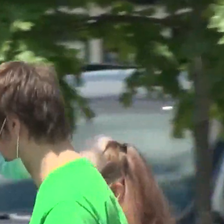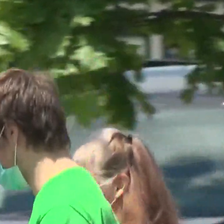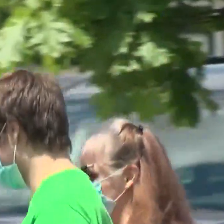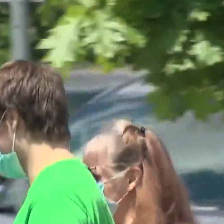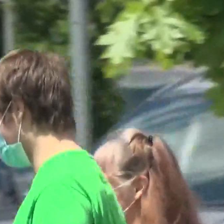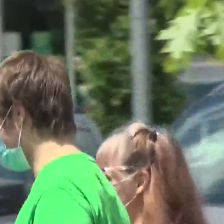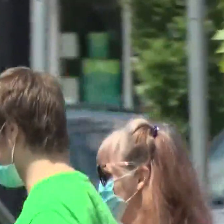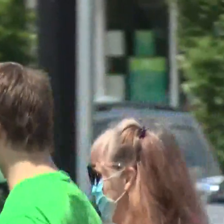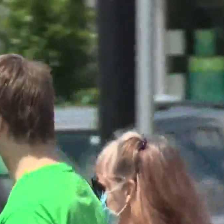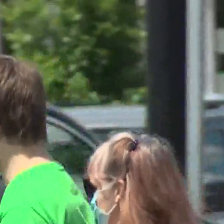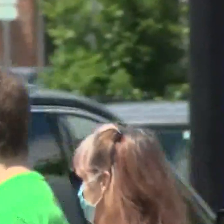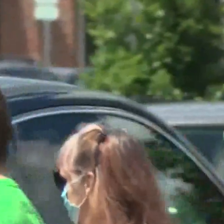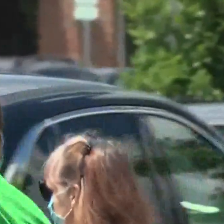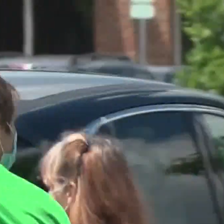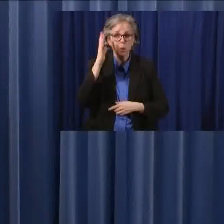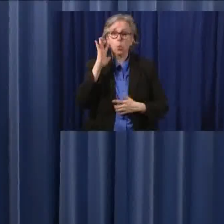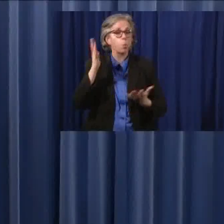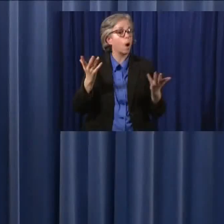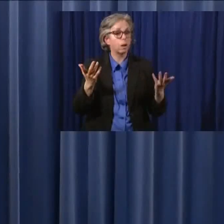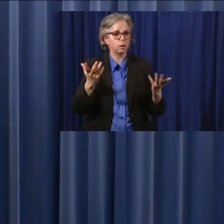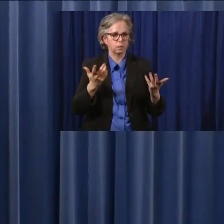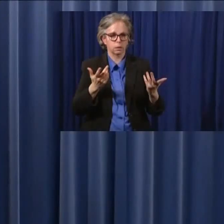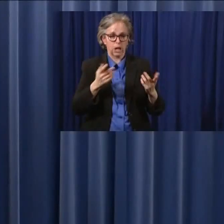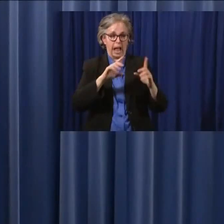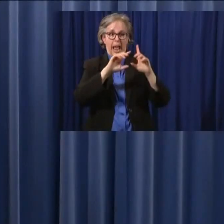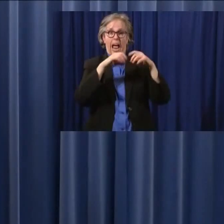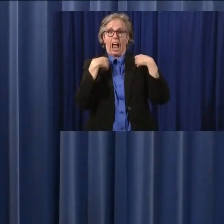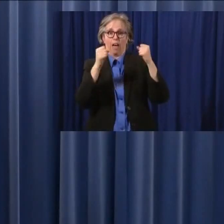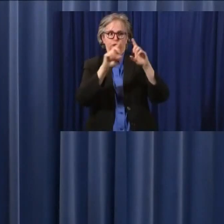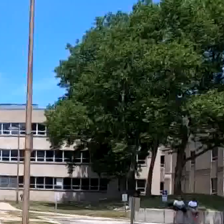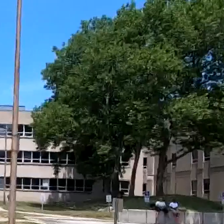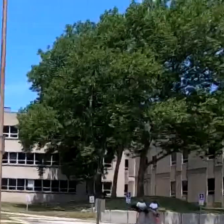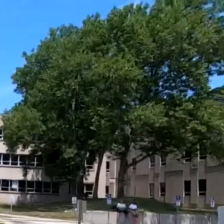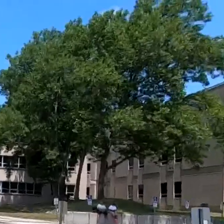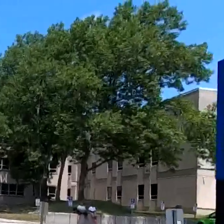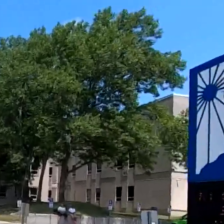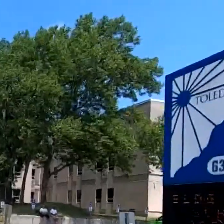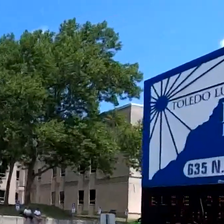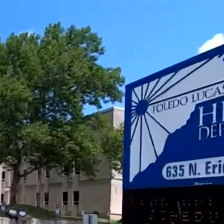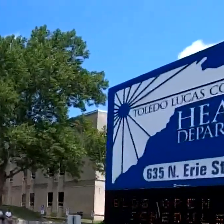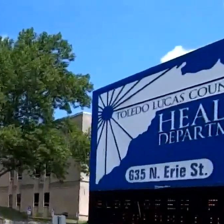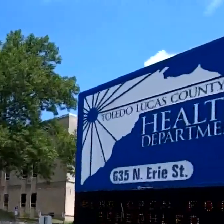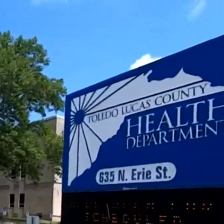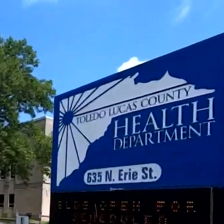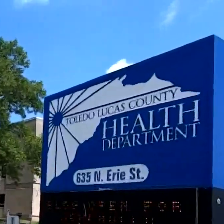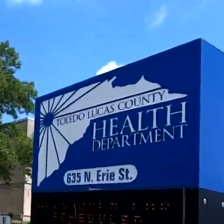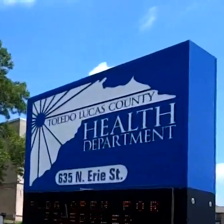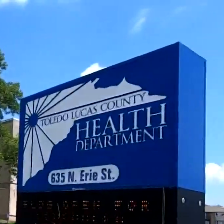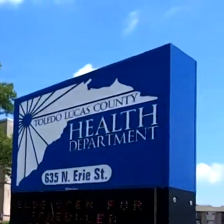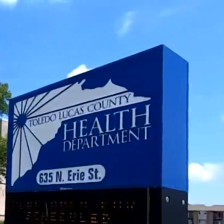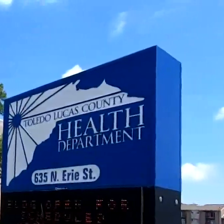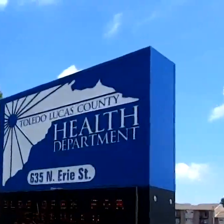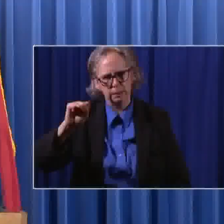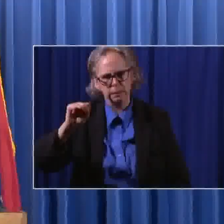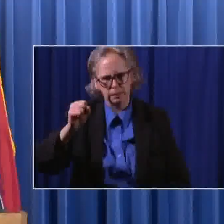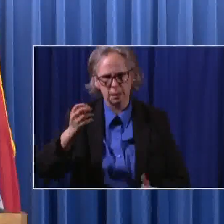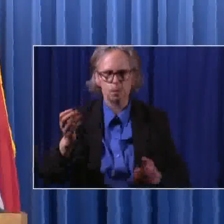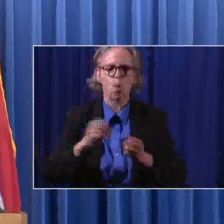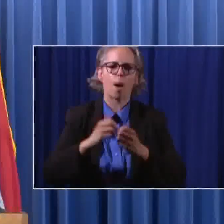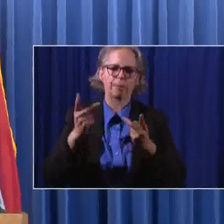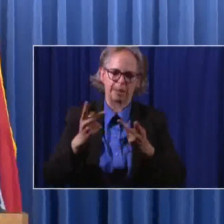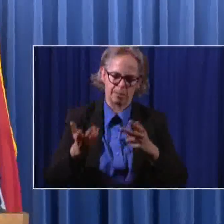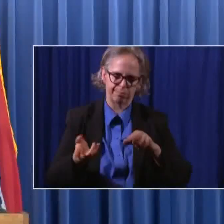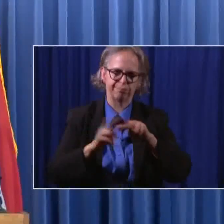alert warning, meaning a mask mandate. During his briefing, he also explained why Lucas County was placed in level 3. Their